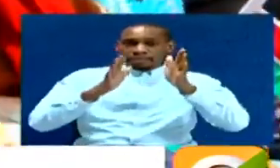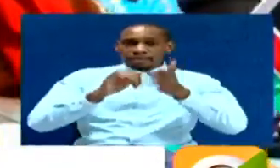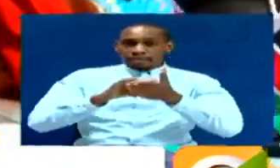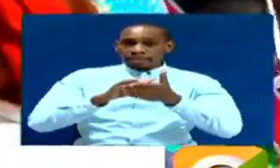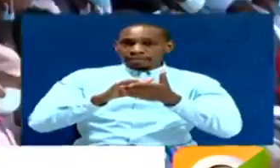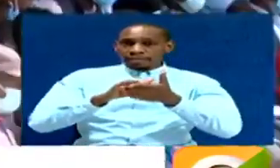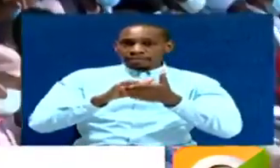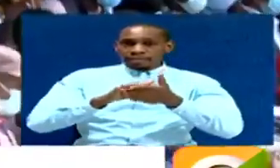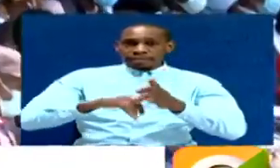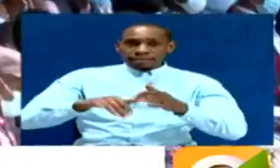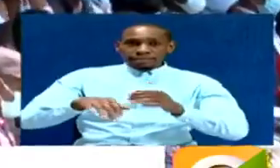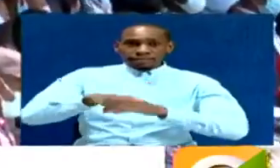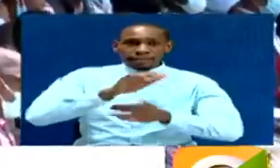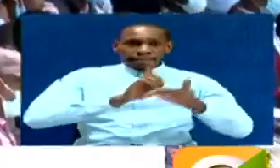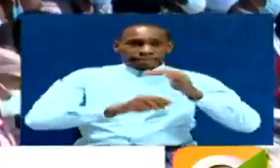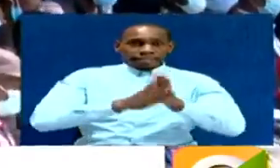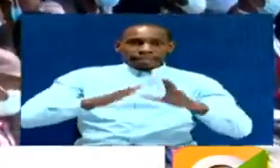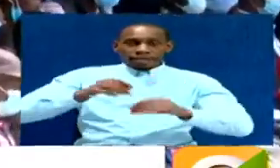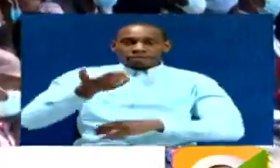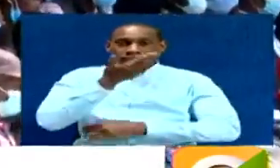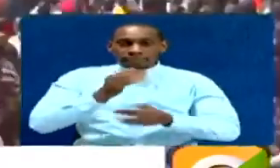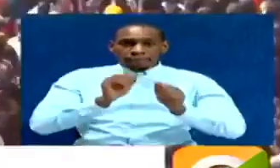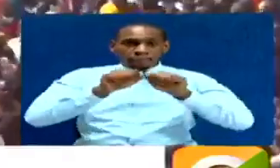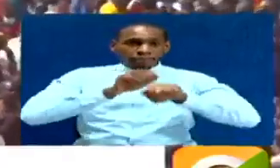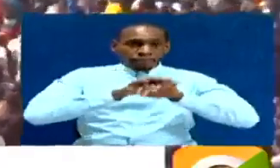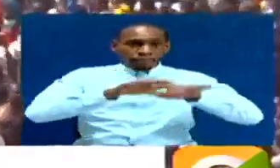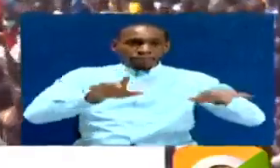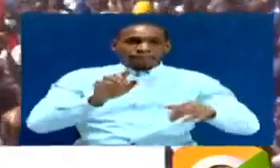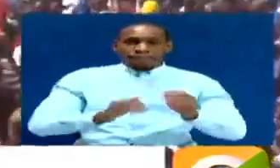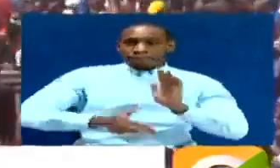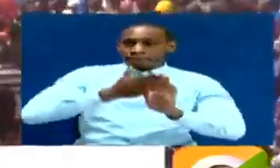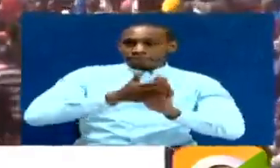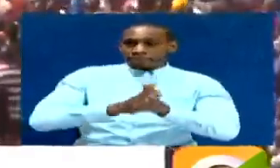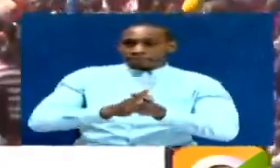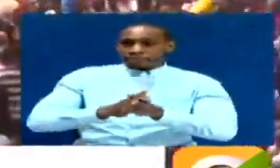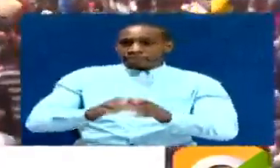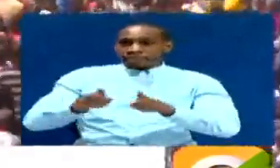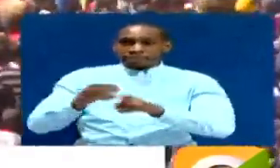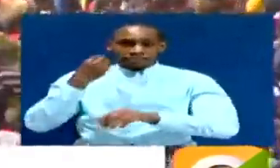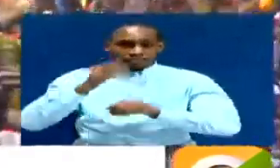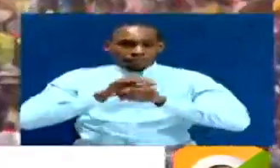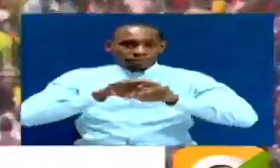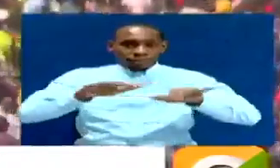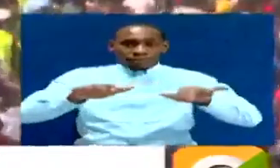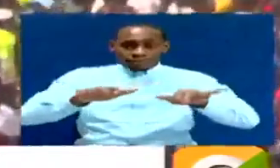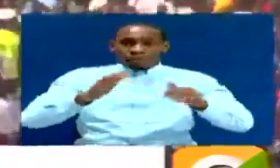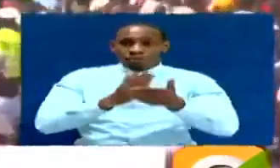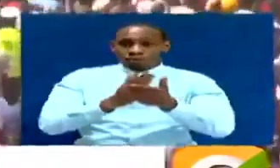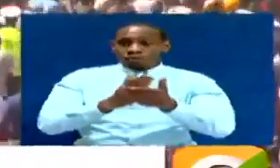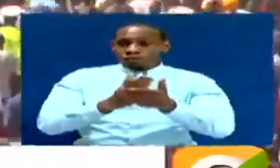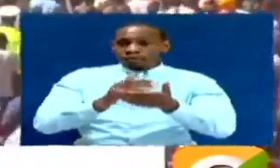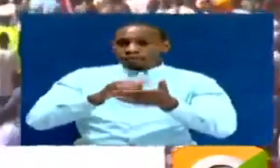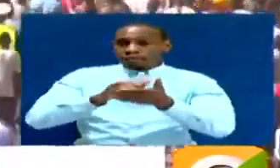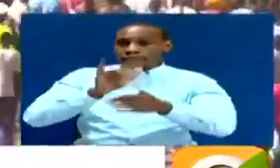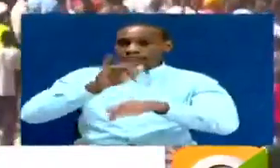both in and outside the stadium will be a super spreader event, one in which an infectious disease is spread much more than usual,